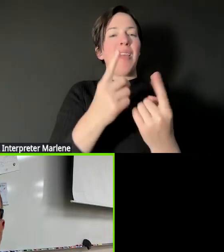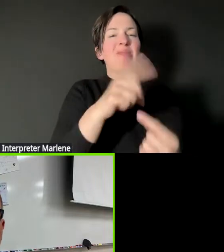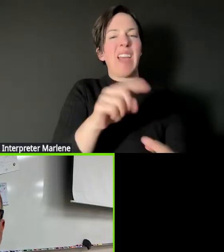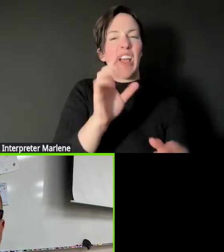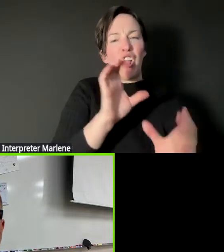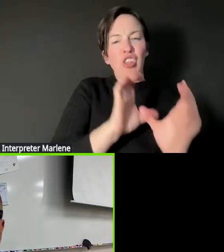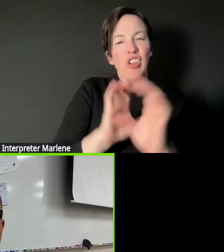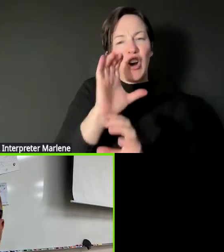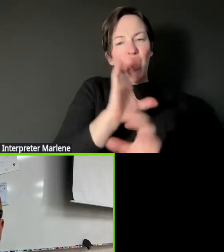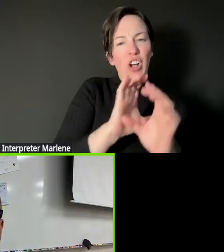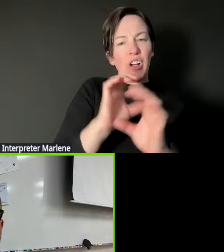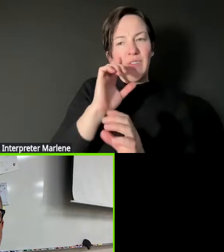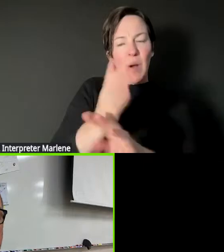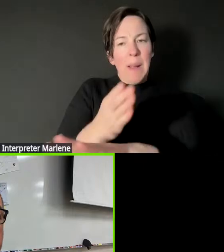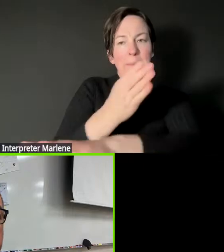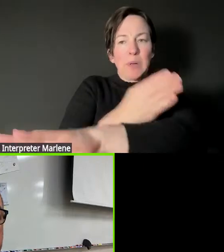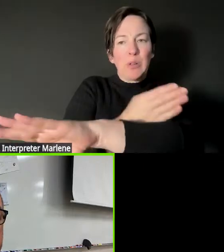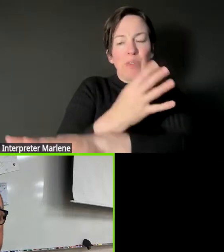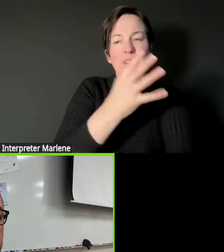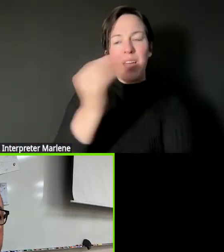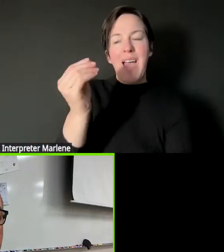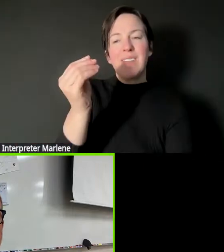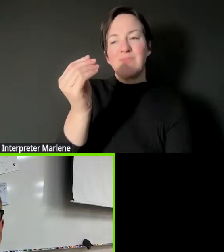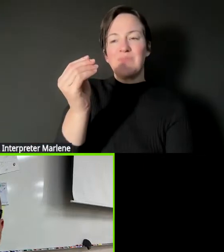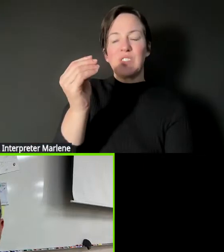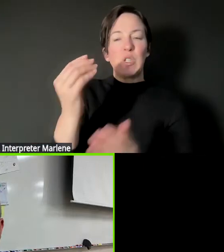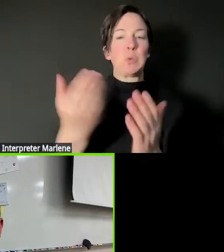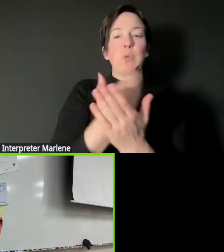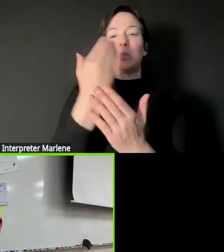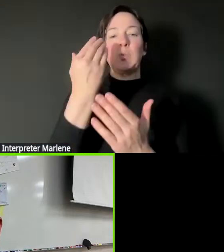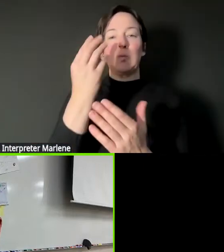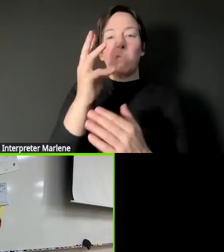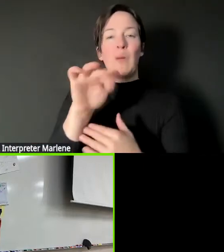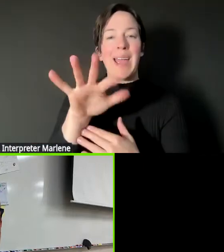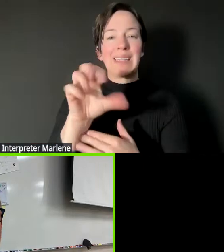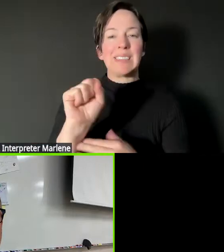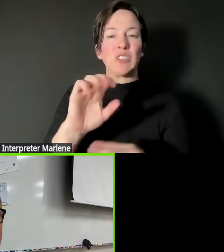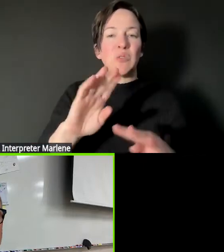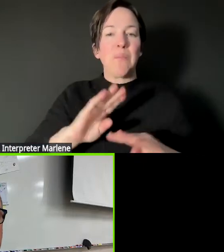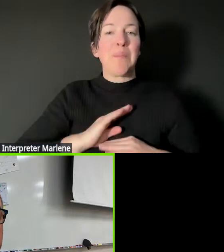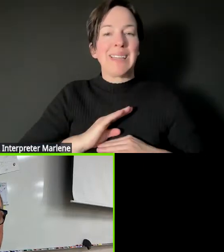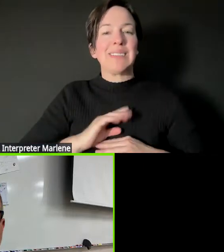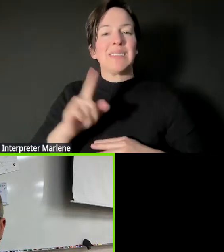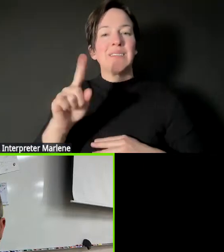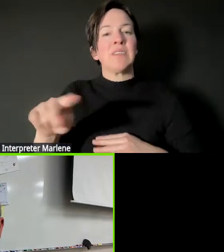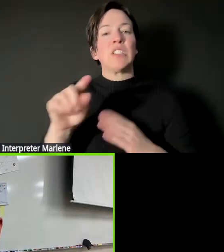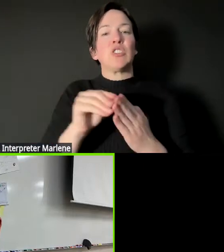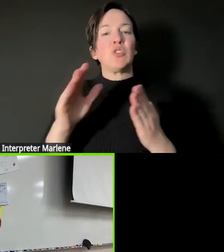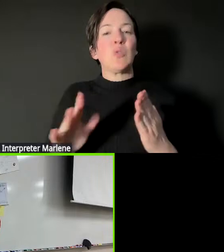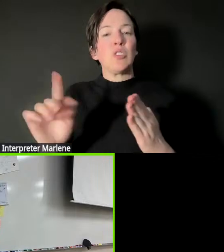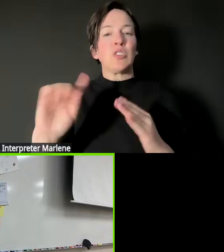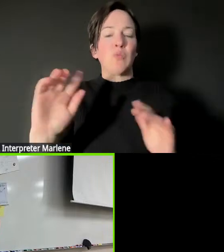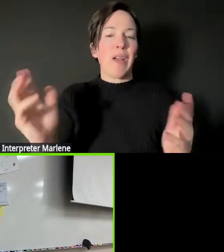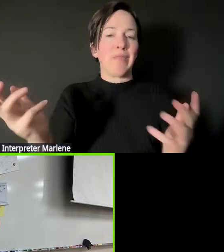always look for improved and new ways to meet the students where they're